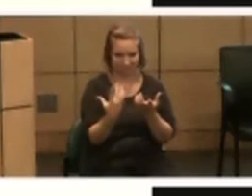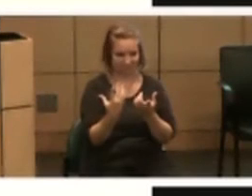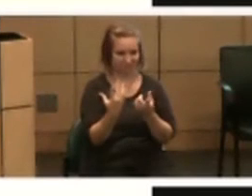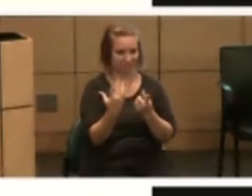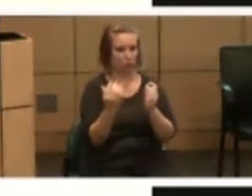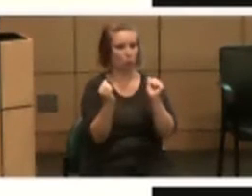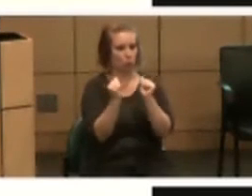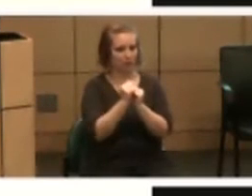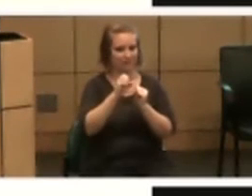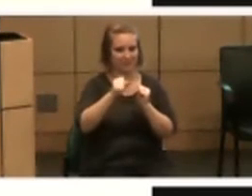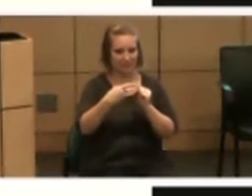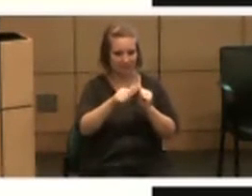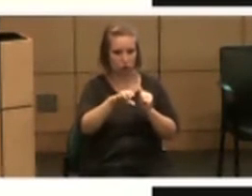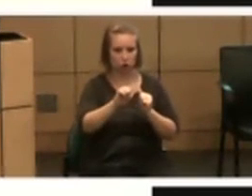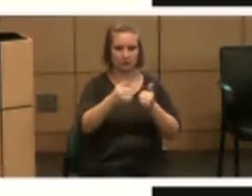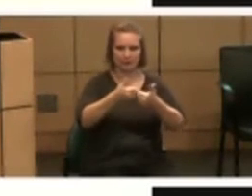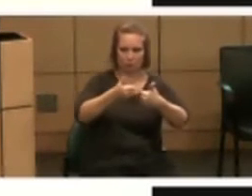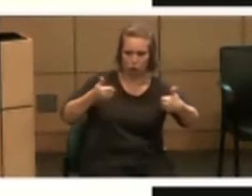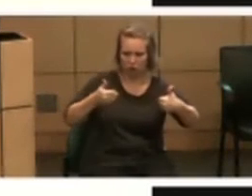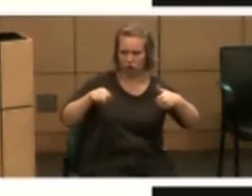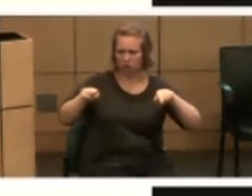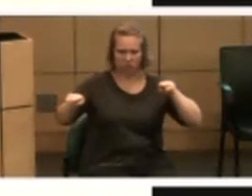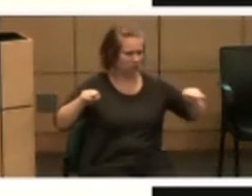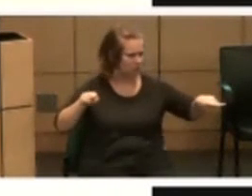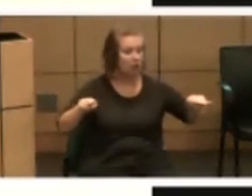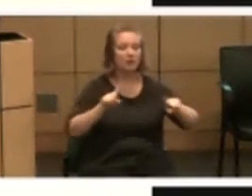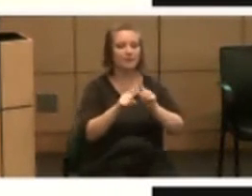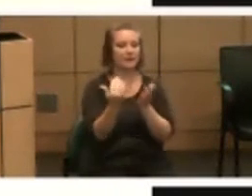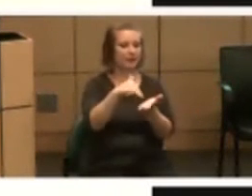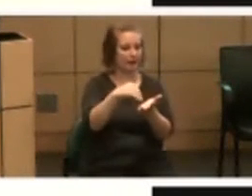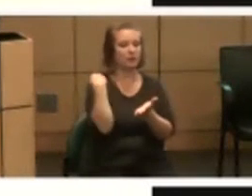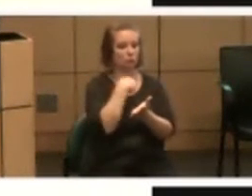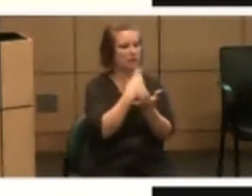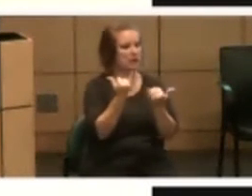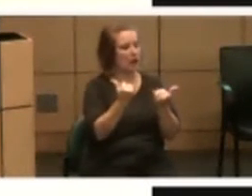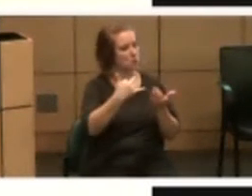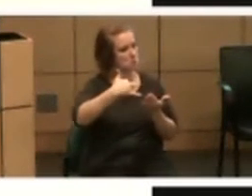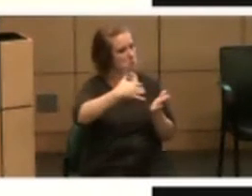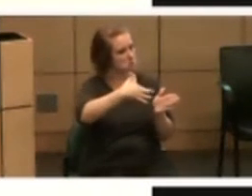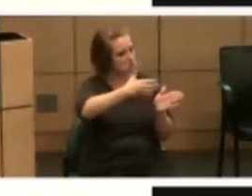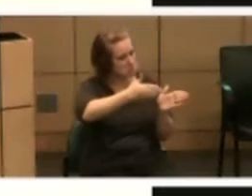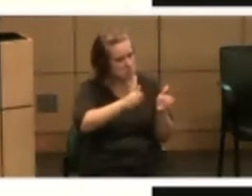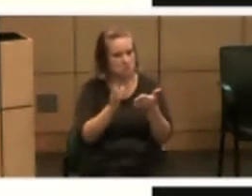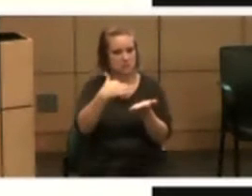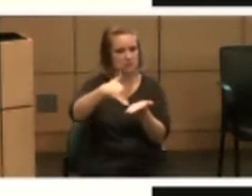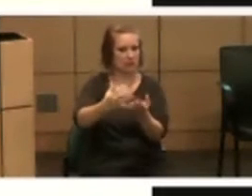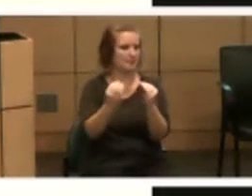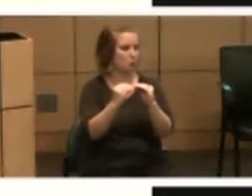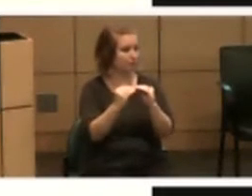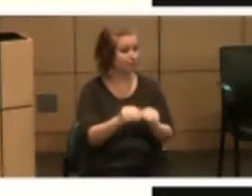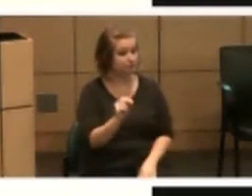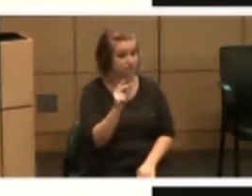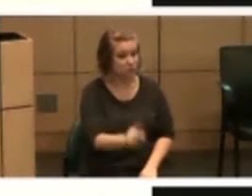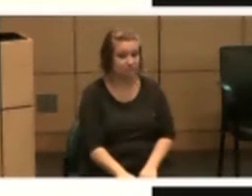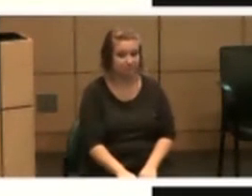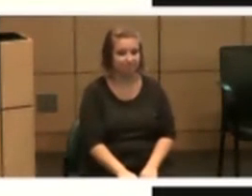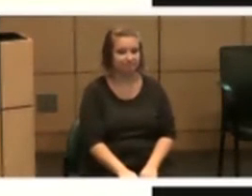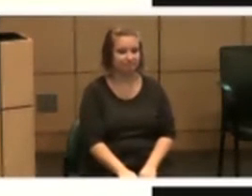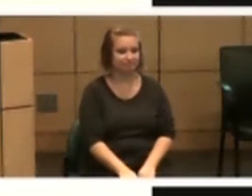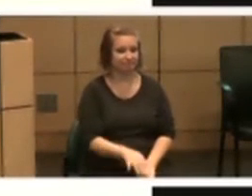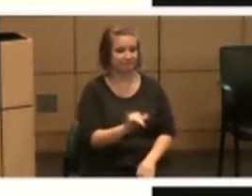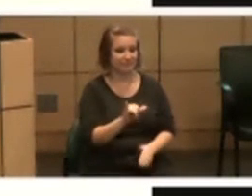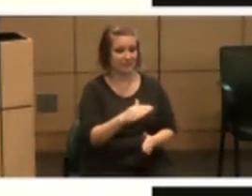spatial separation. And but again, I think that we're moving in that direction. Okay, that's what I've